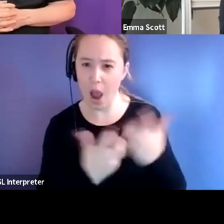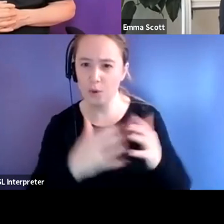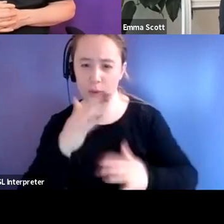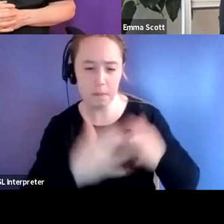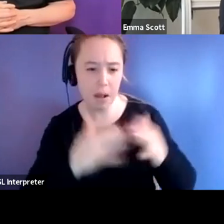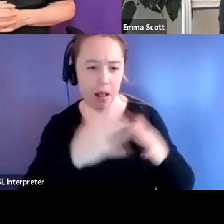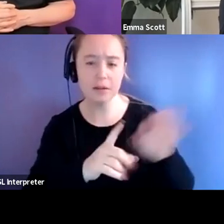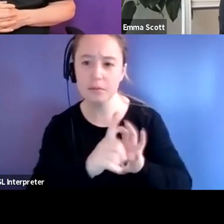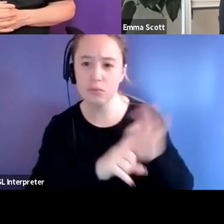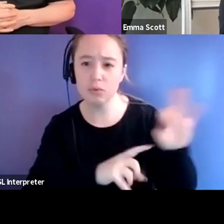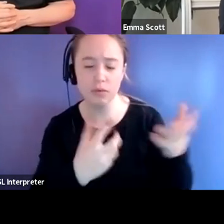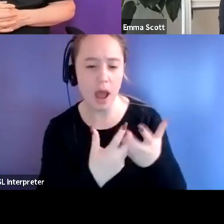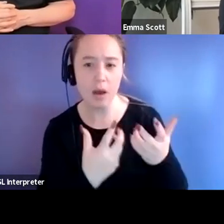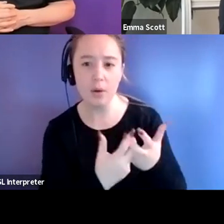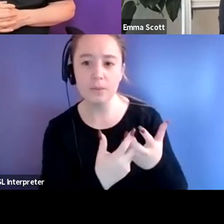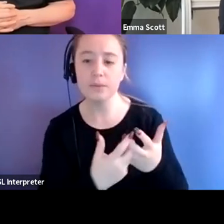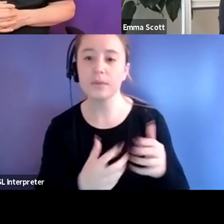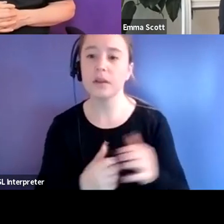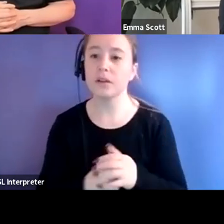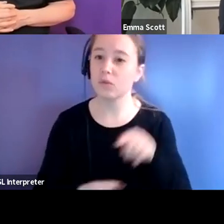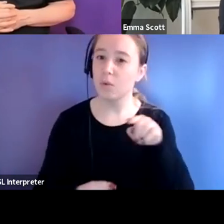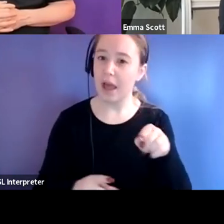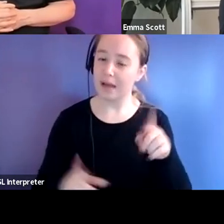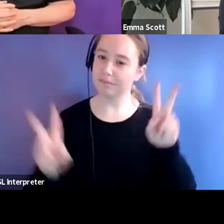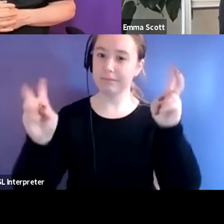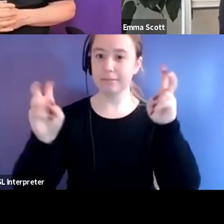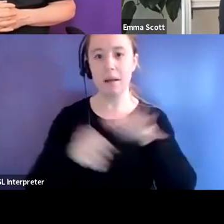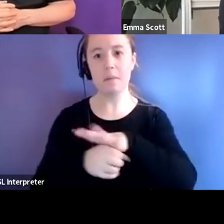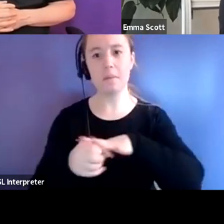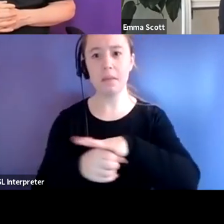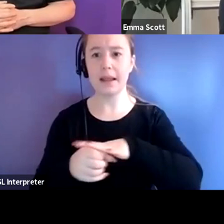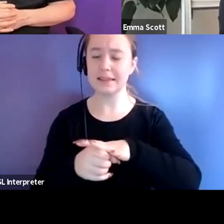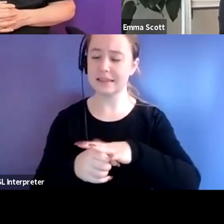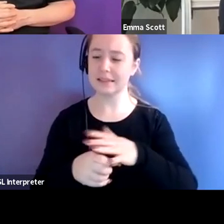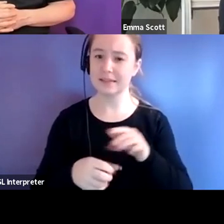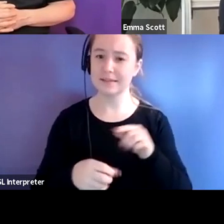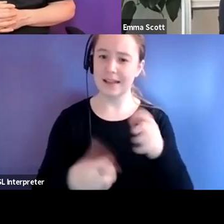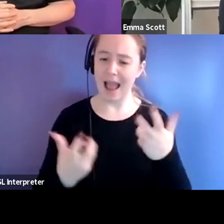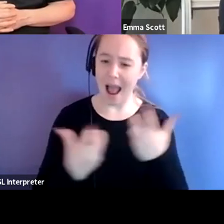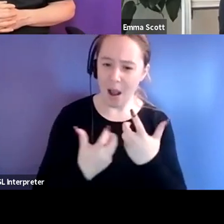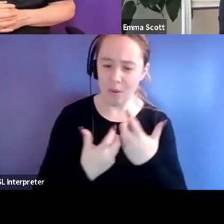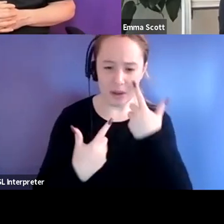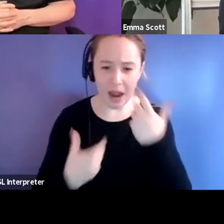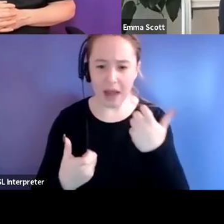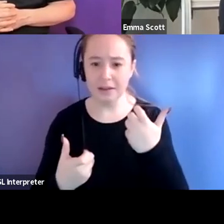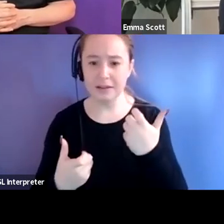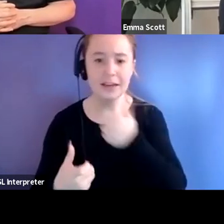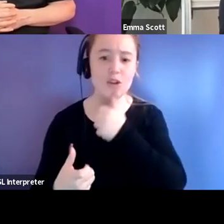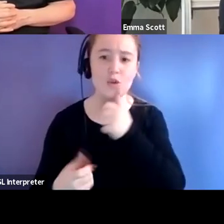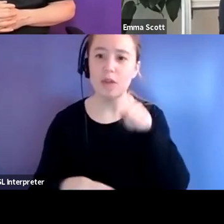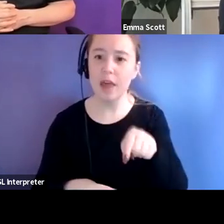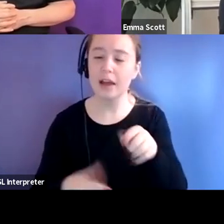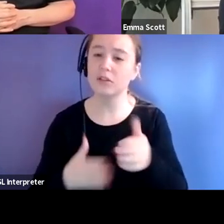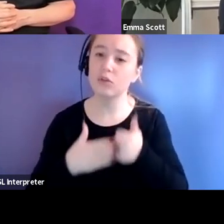place, which is a nebulous concept, how we can do more to use place as a way of joining